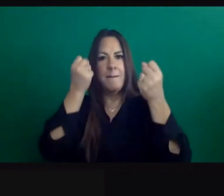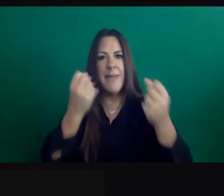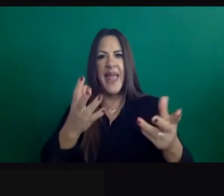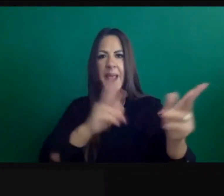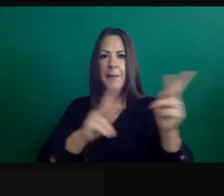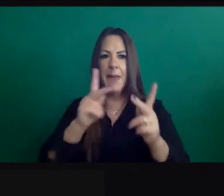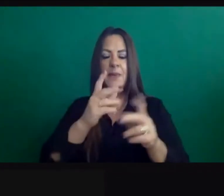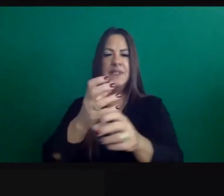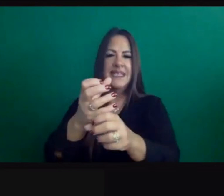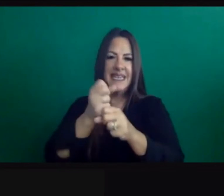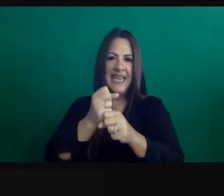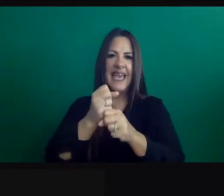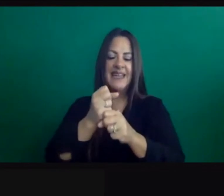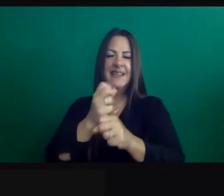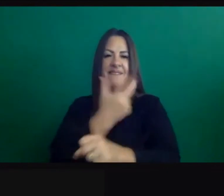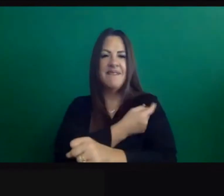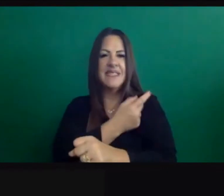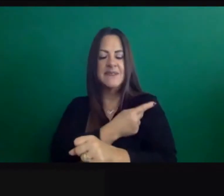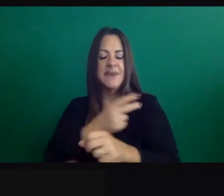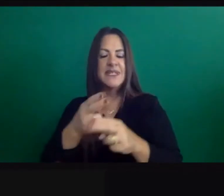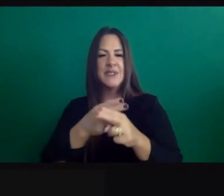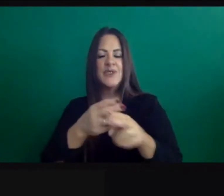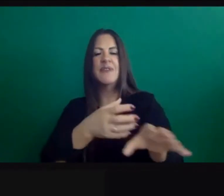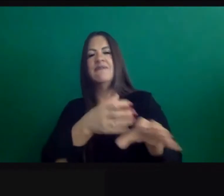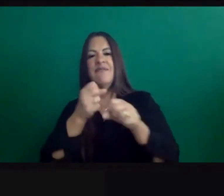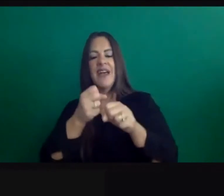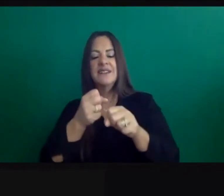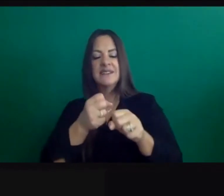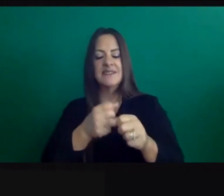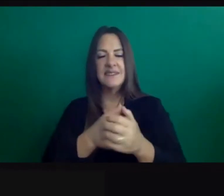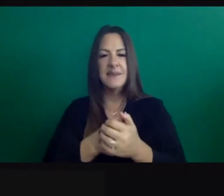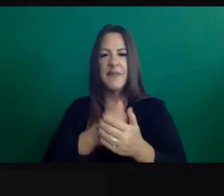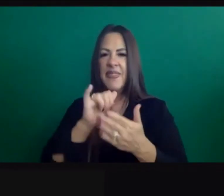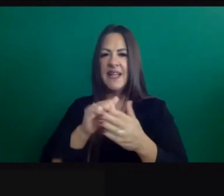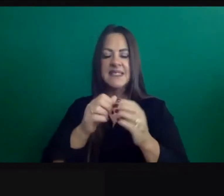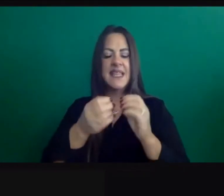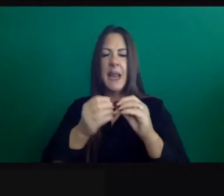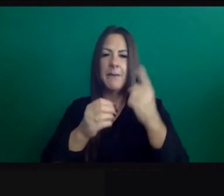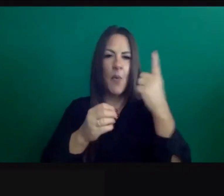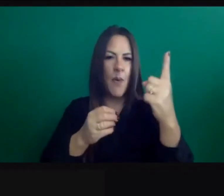as quickly as possible is one of our key strategies. I'll